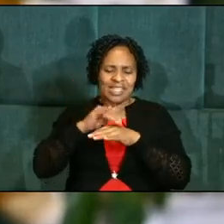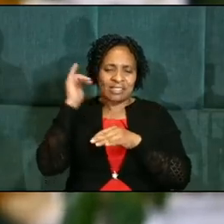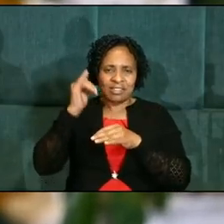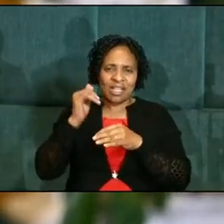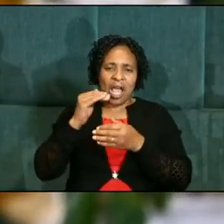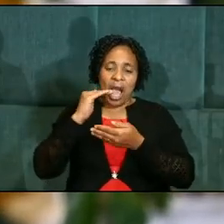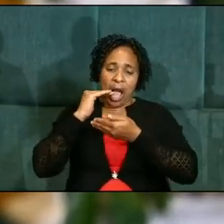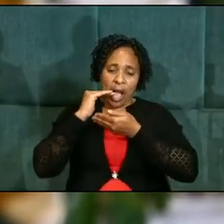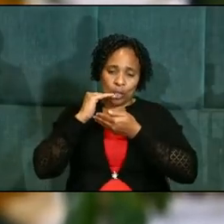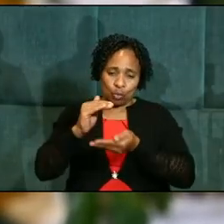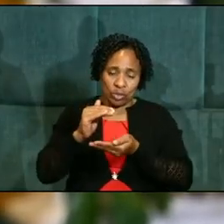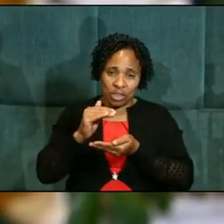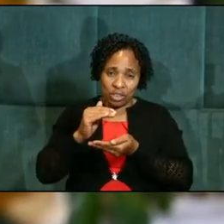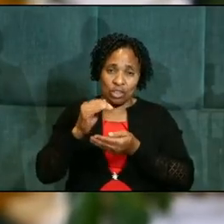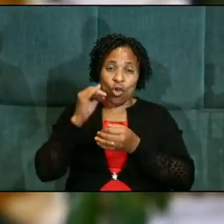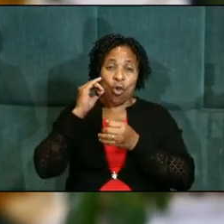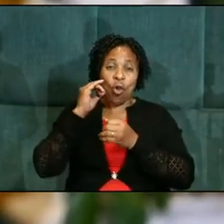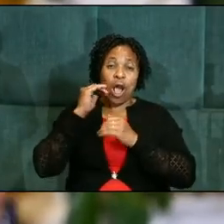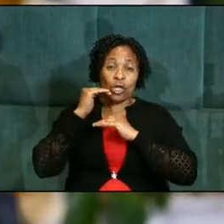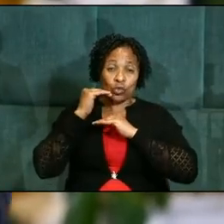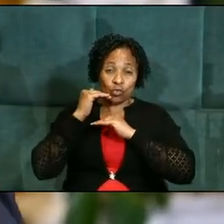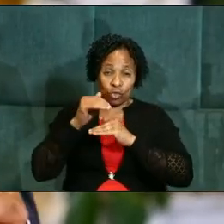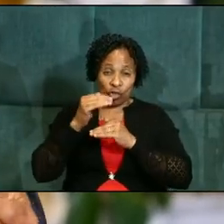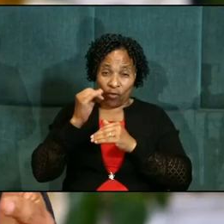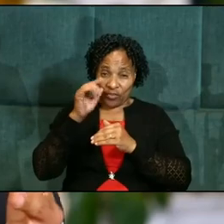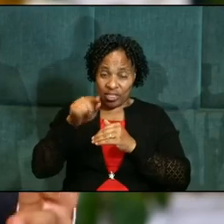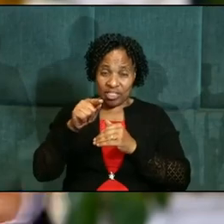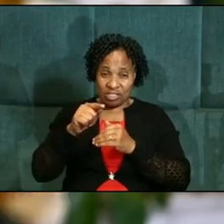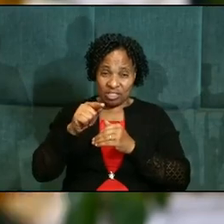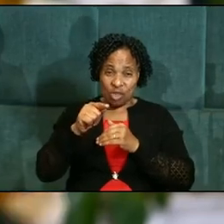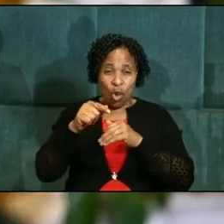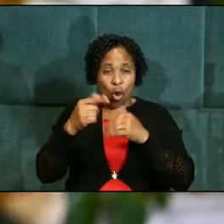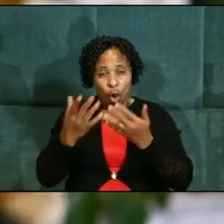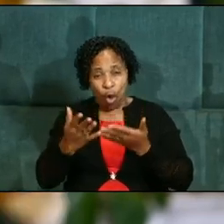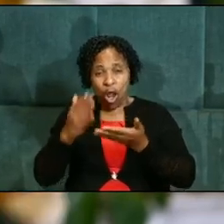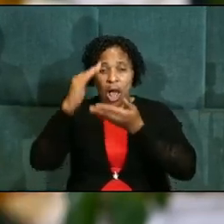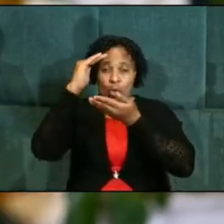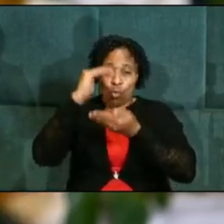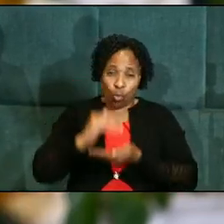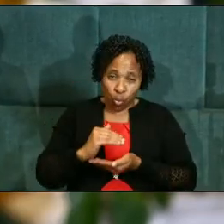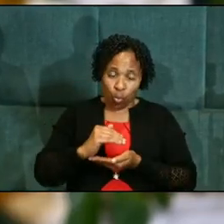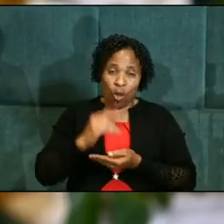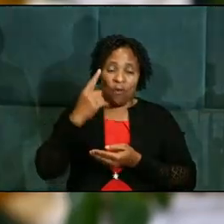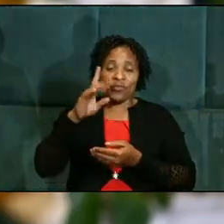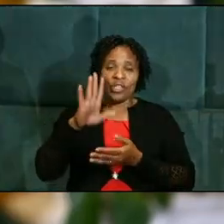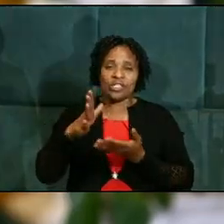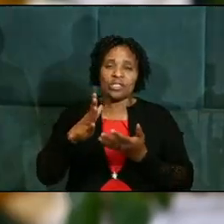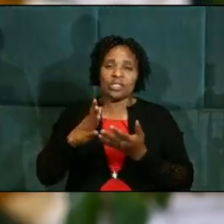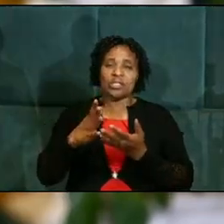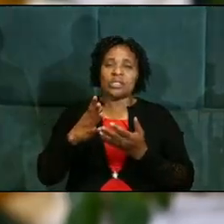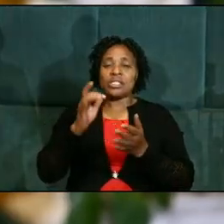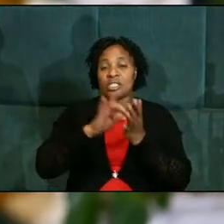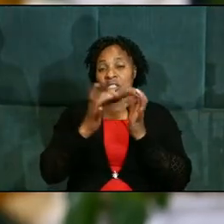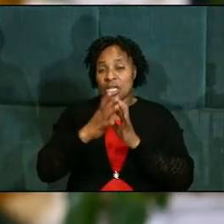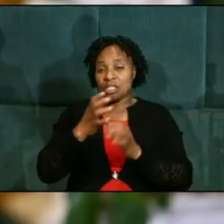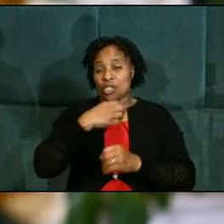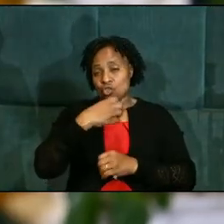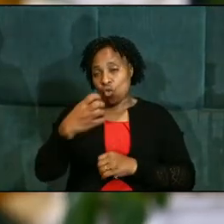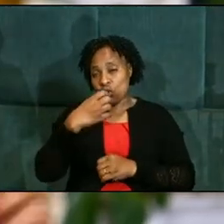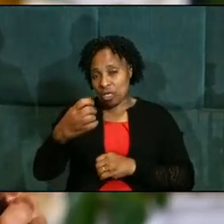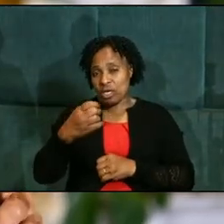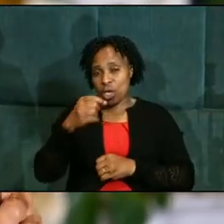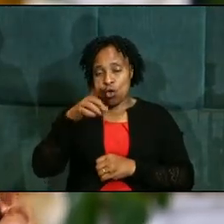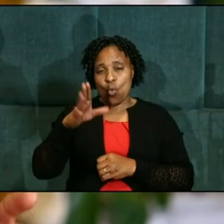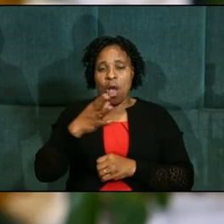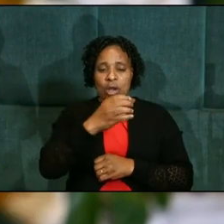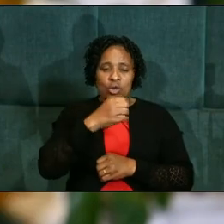shortage of any of those ingredients, Jesus says, come. I am knocking at your door. If